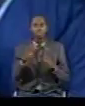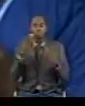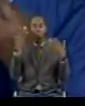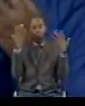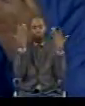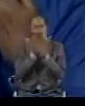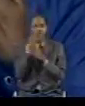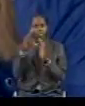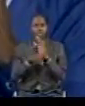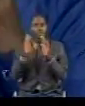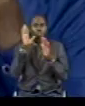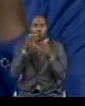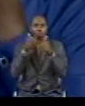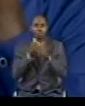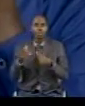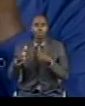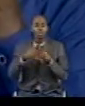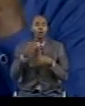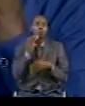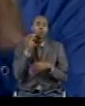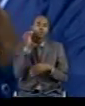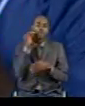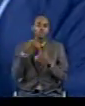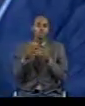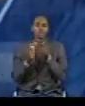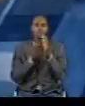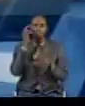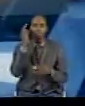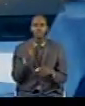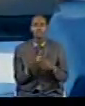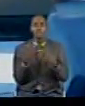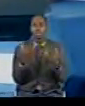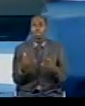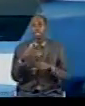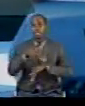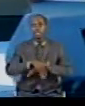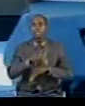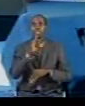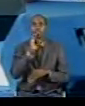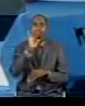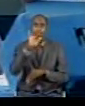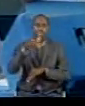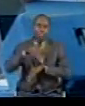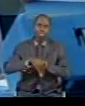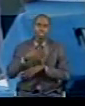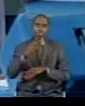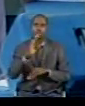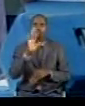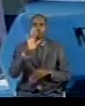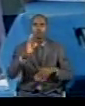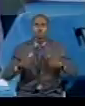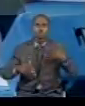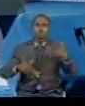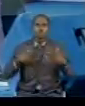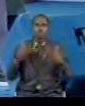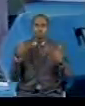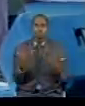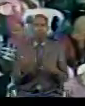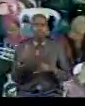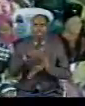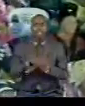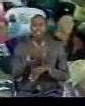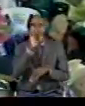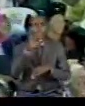home, in Jesus' name. Tonight is the night of your joy. Tonight is the night of your